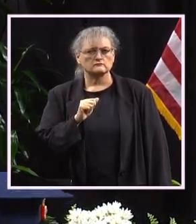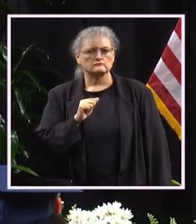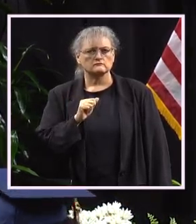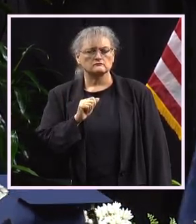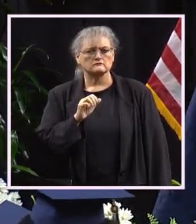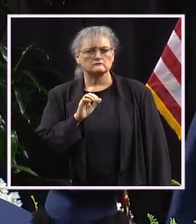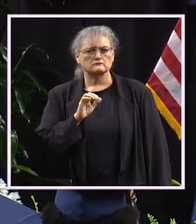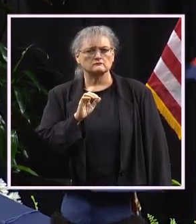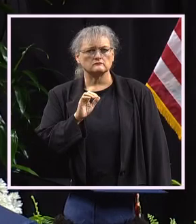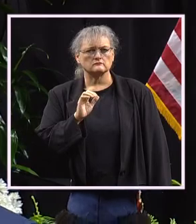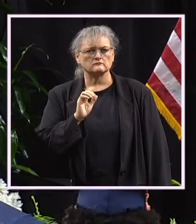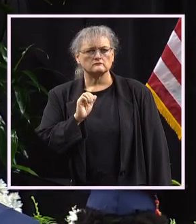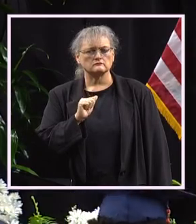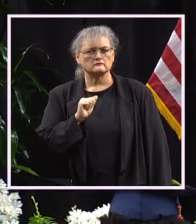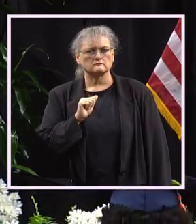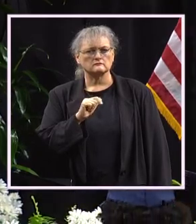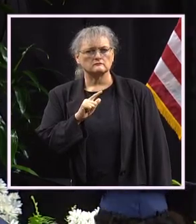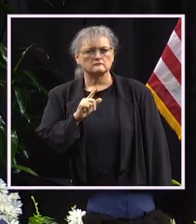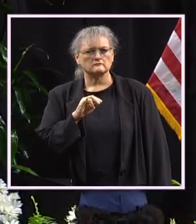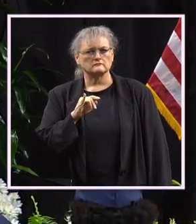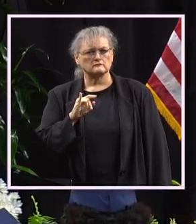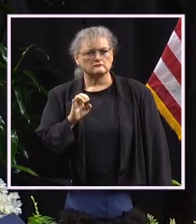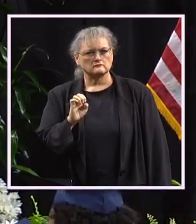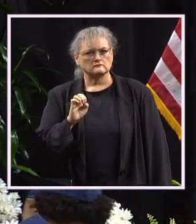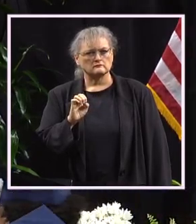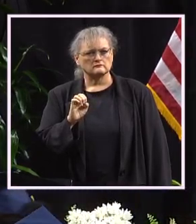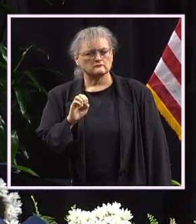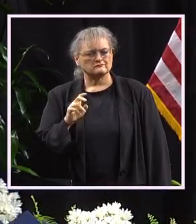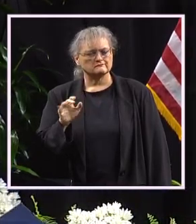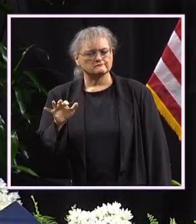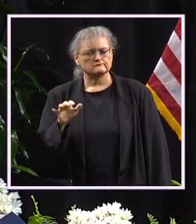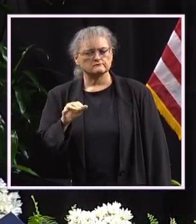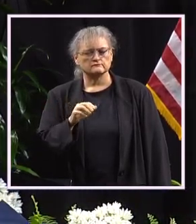Ali J. Rivzi.